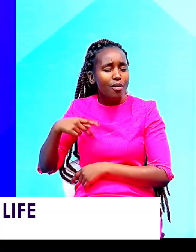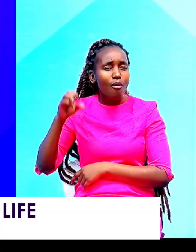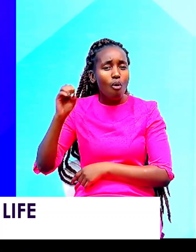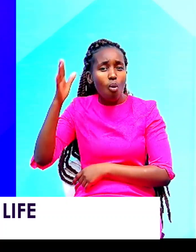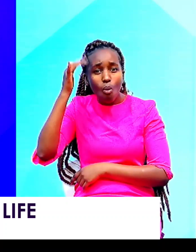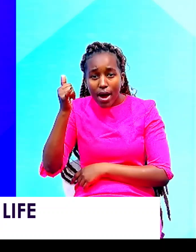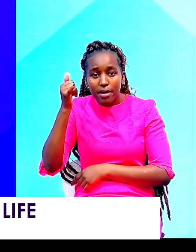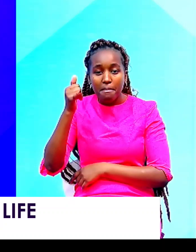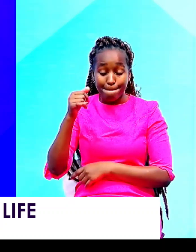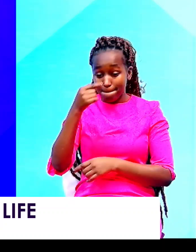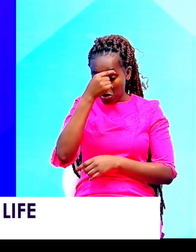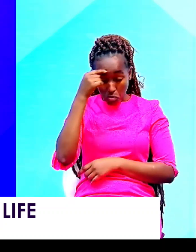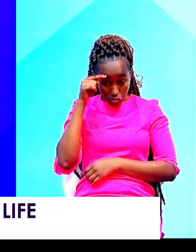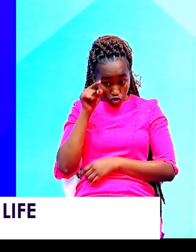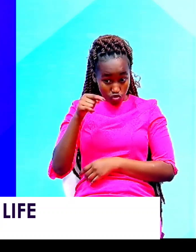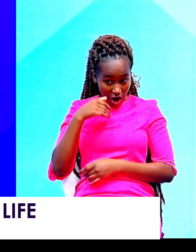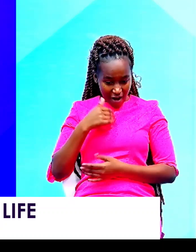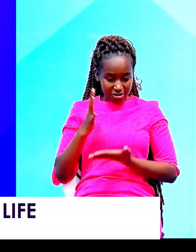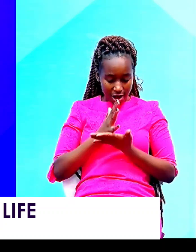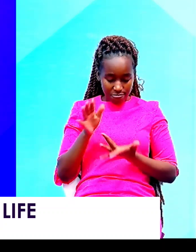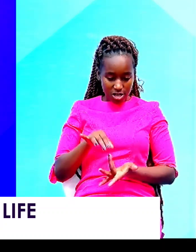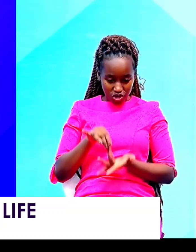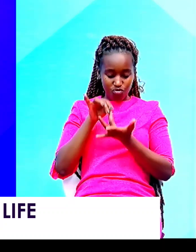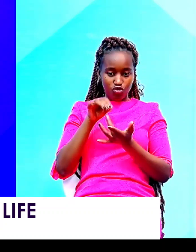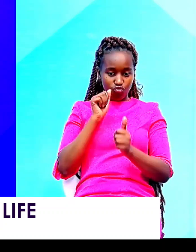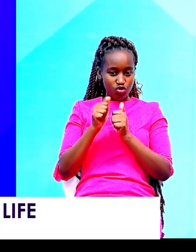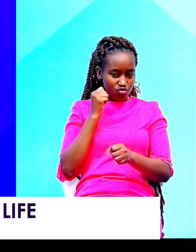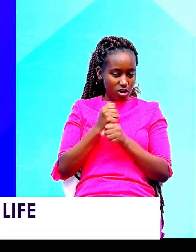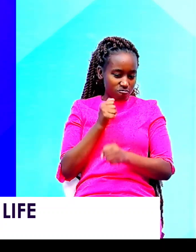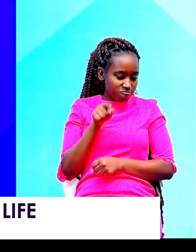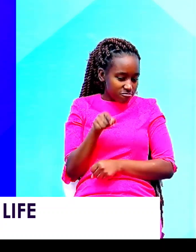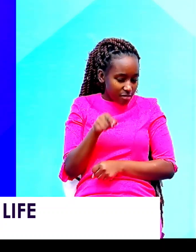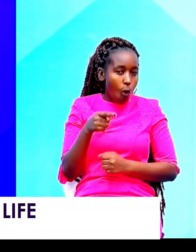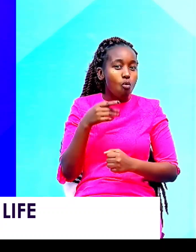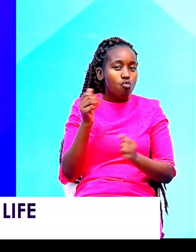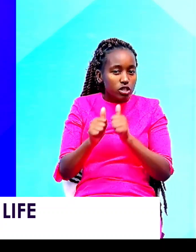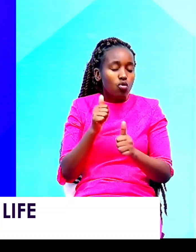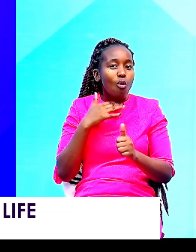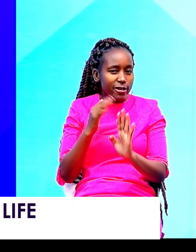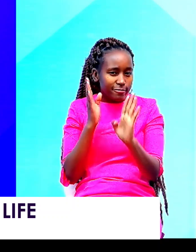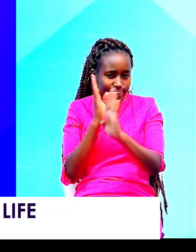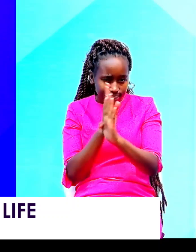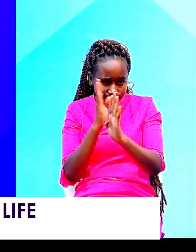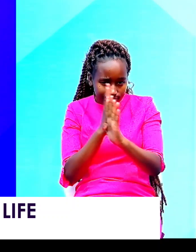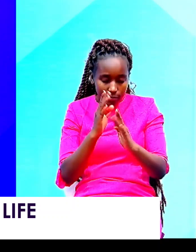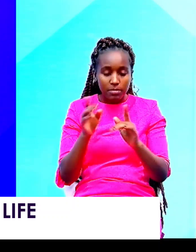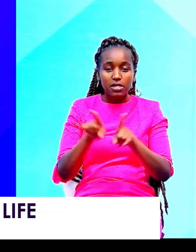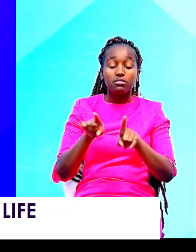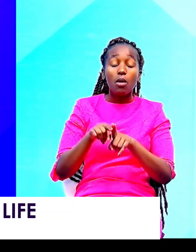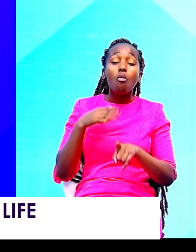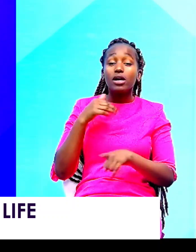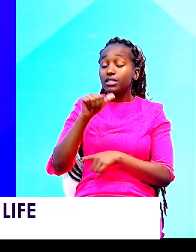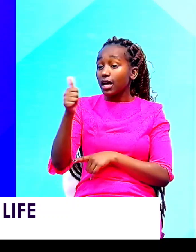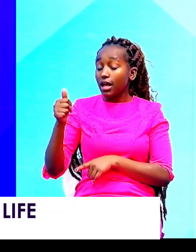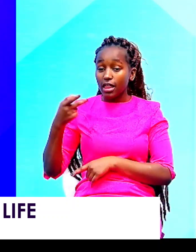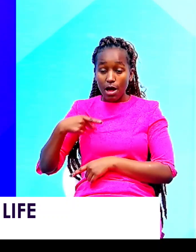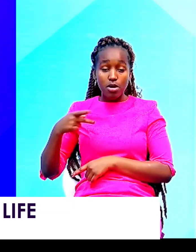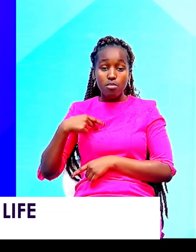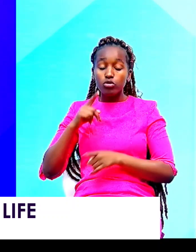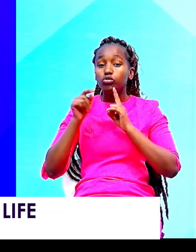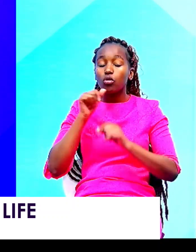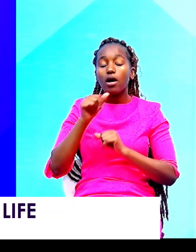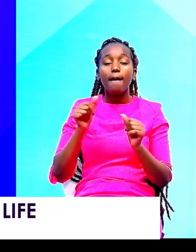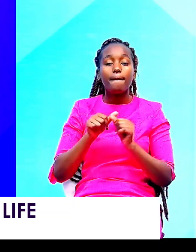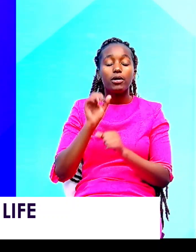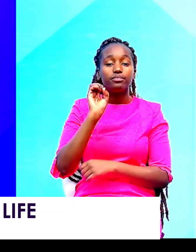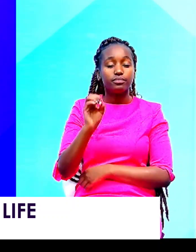they are busy doing in those corners that they never want anybody to talk about. Right. They don't want any disturbance. But